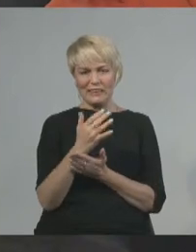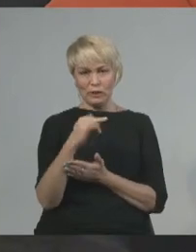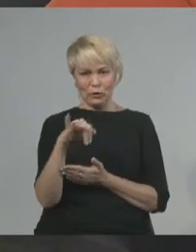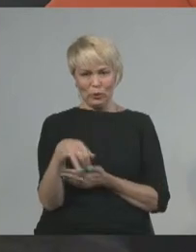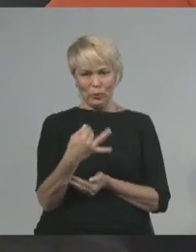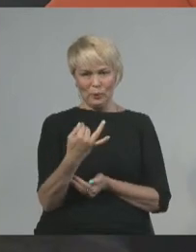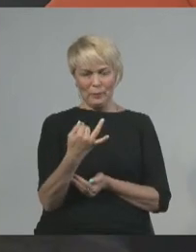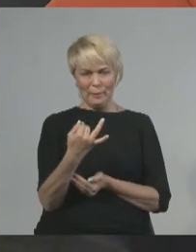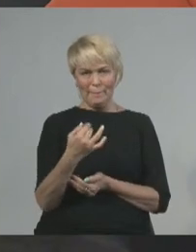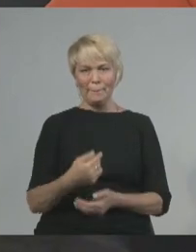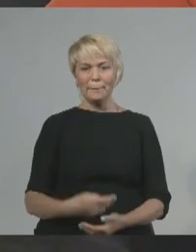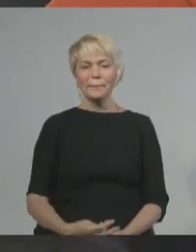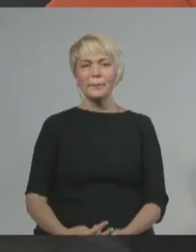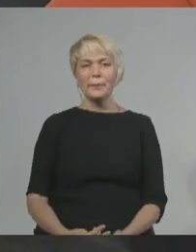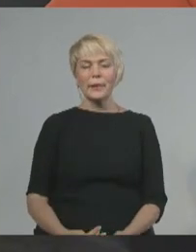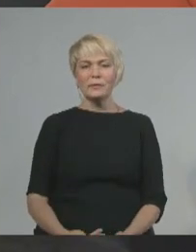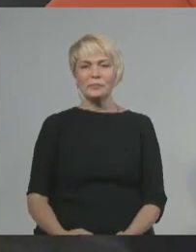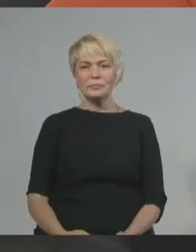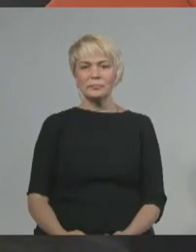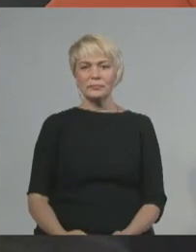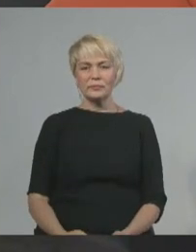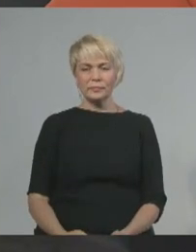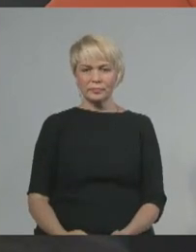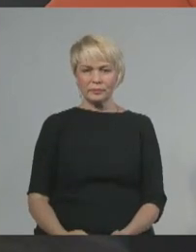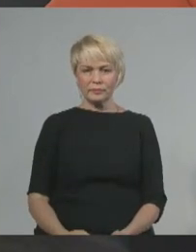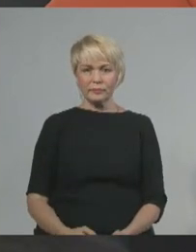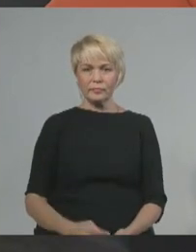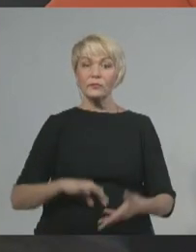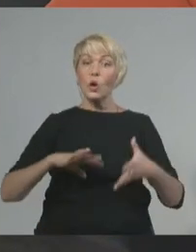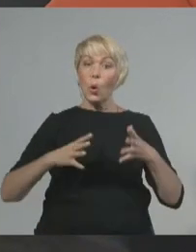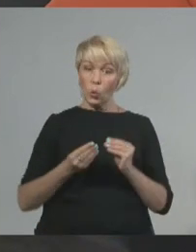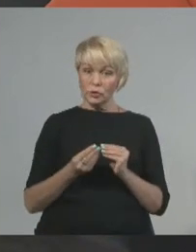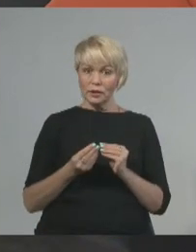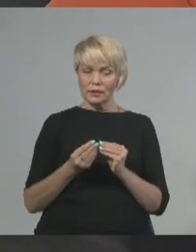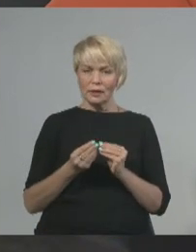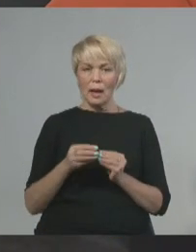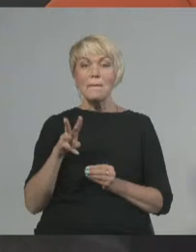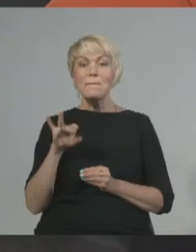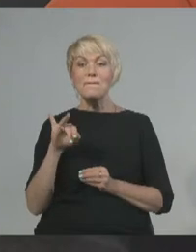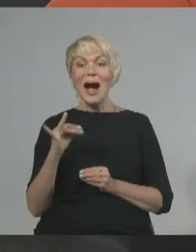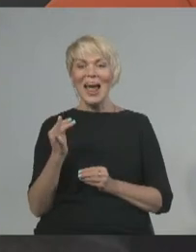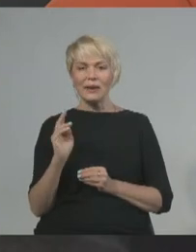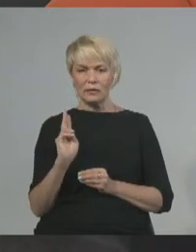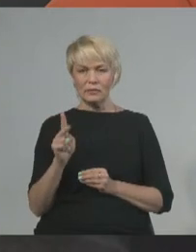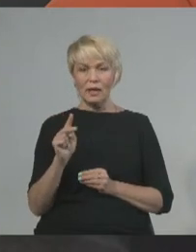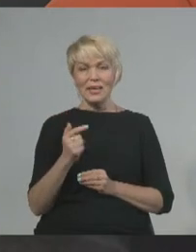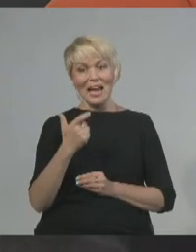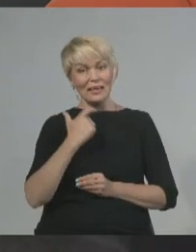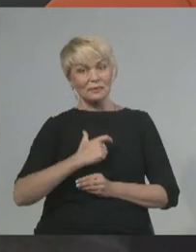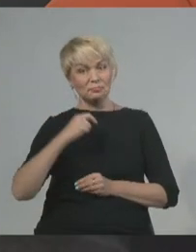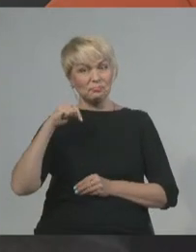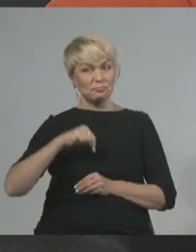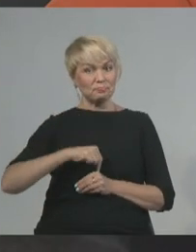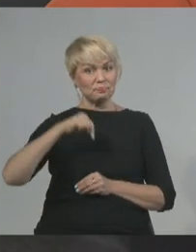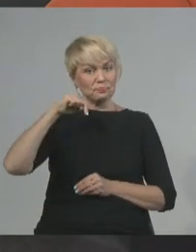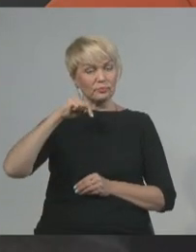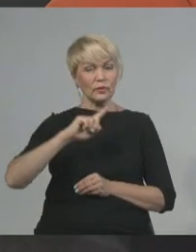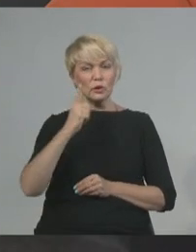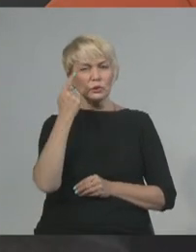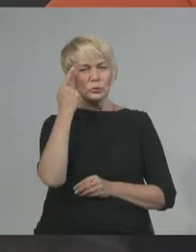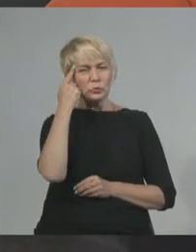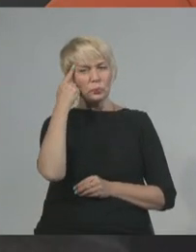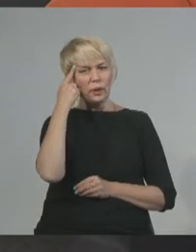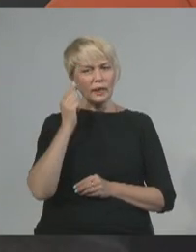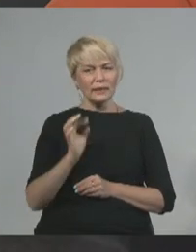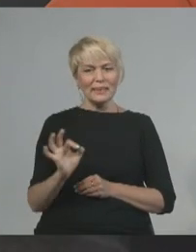politics subject uh from your external point of view so to speak after this time that you